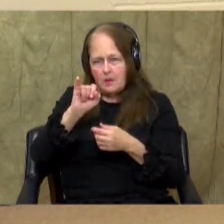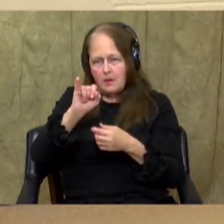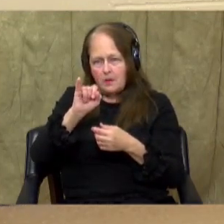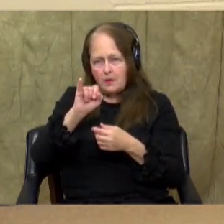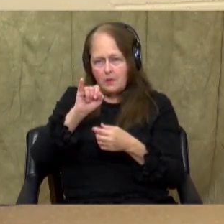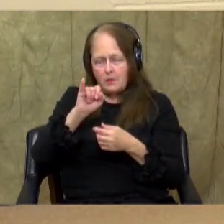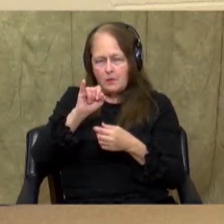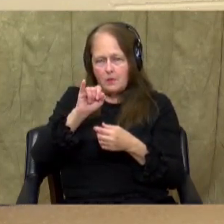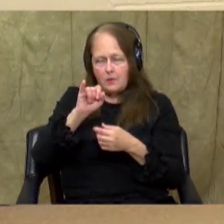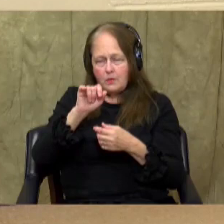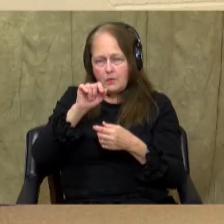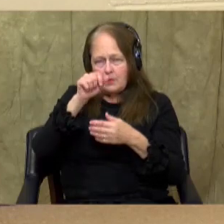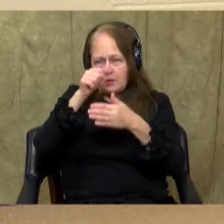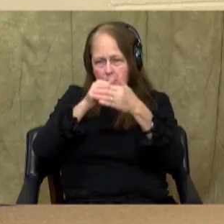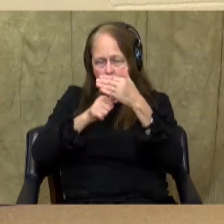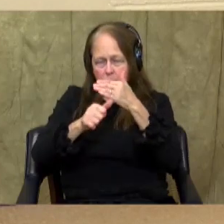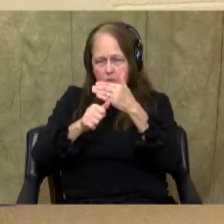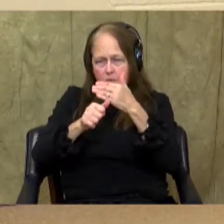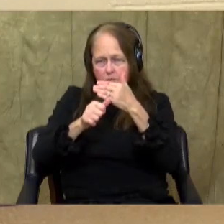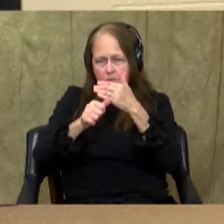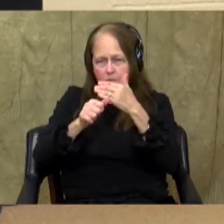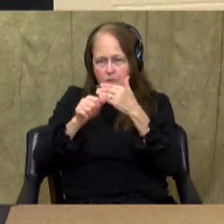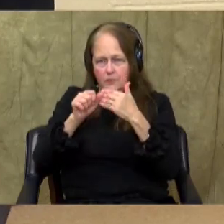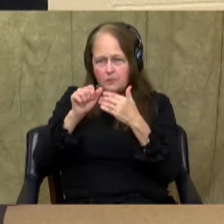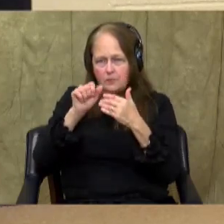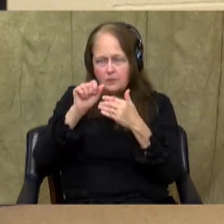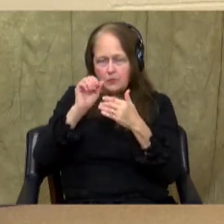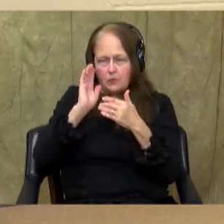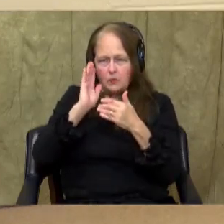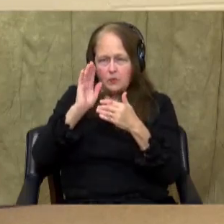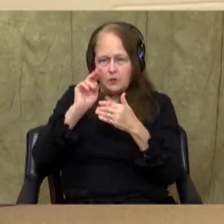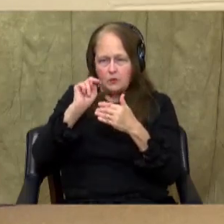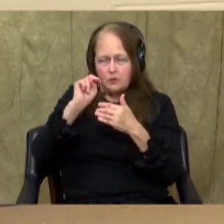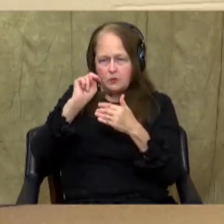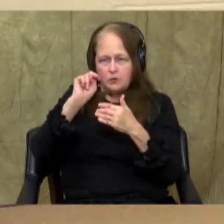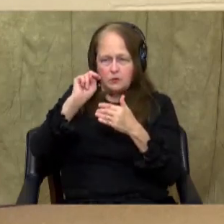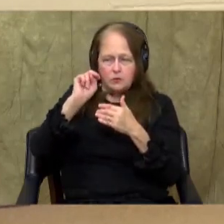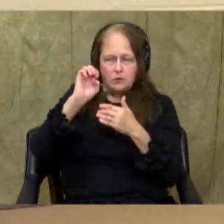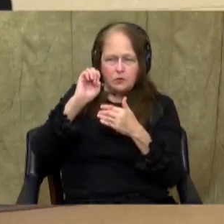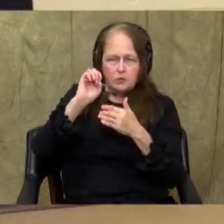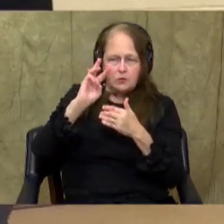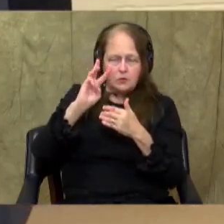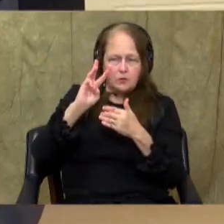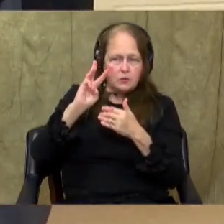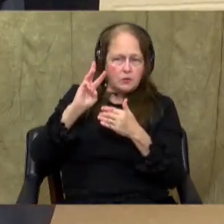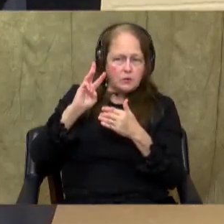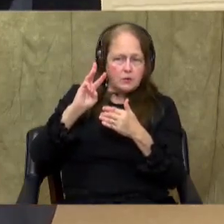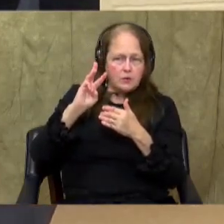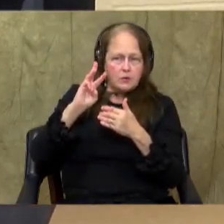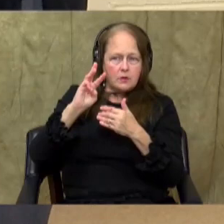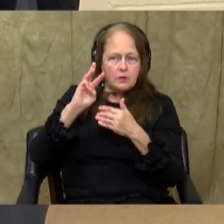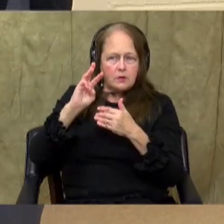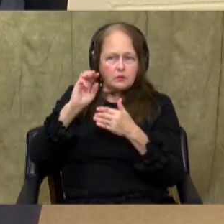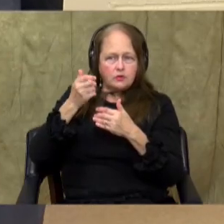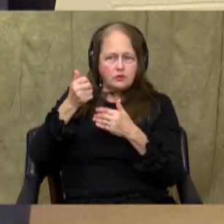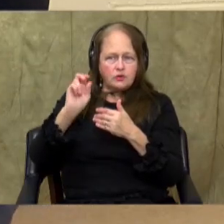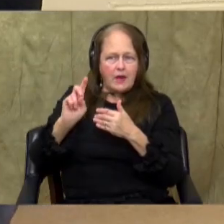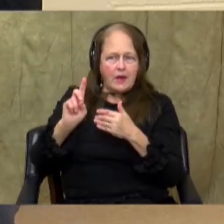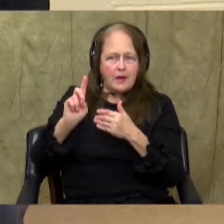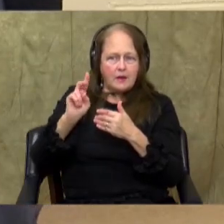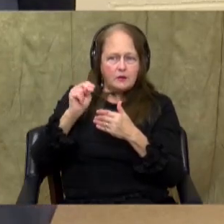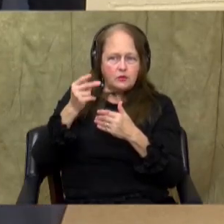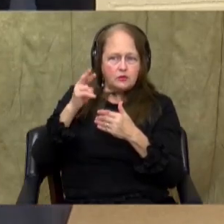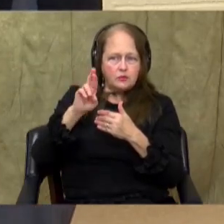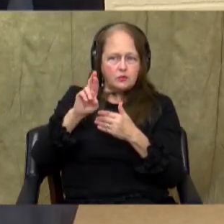Burkina Faso is right beneath it. And then we have Niger. And finally, Chad. So those